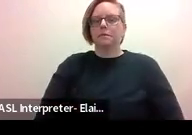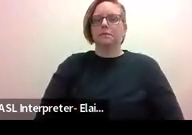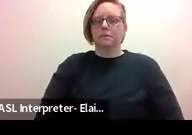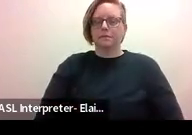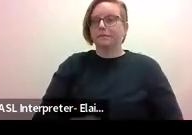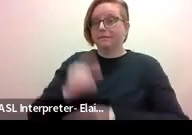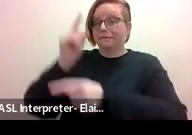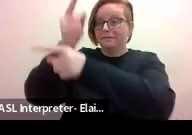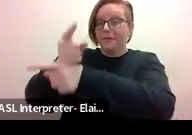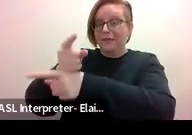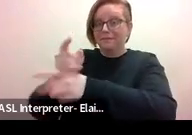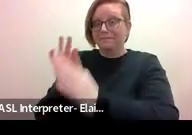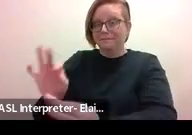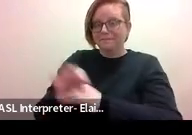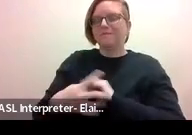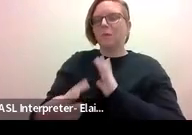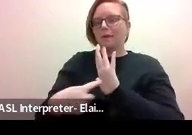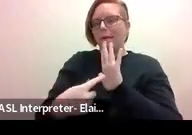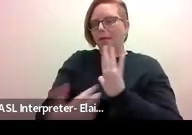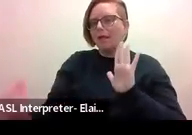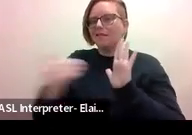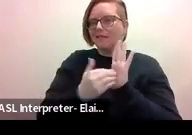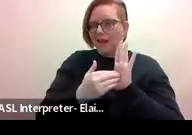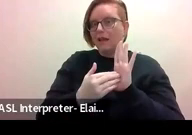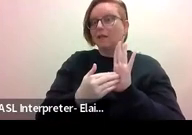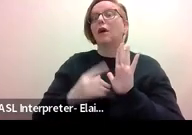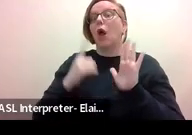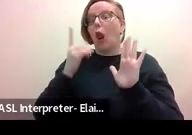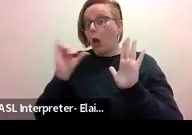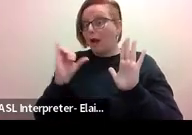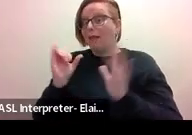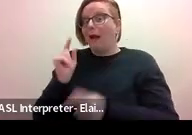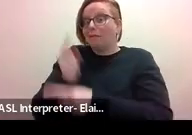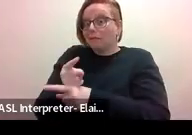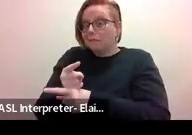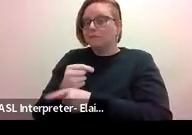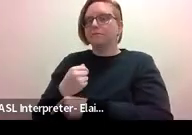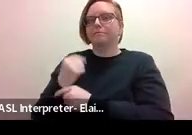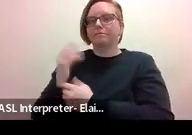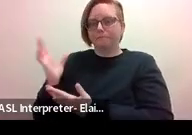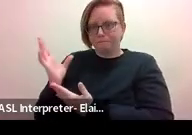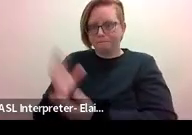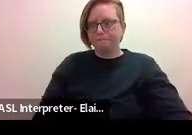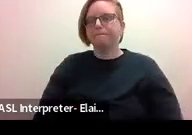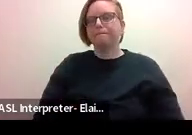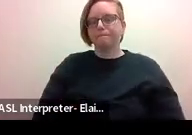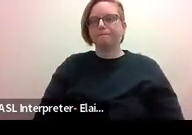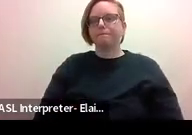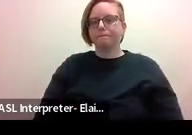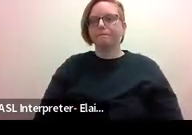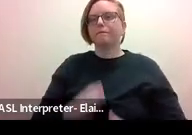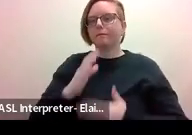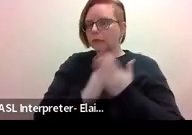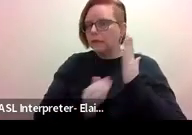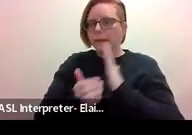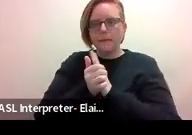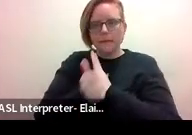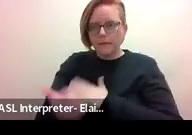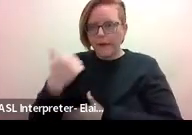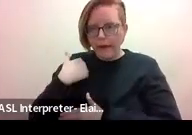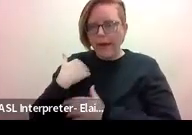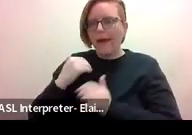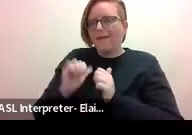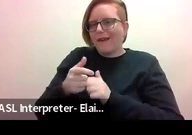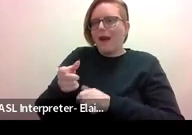All right, and there's our example again of what that should look like, just making sure you've got that strength, some strengths of the student listed, what how they